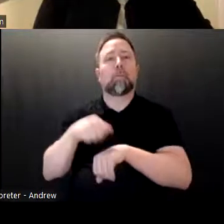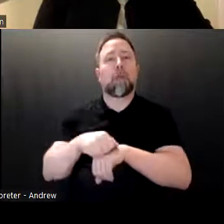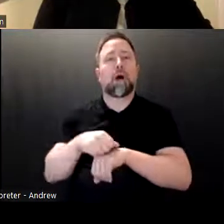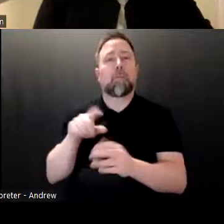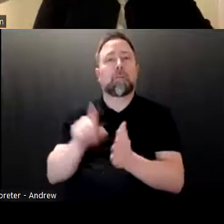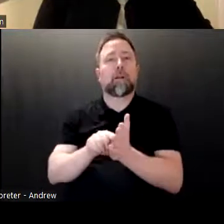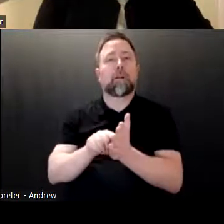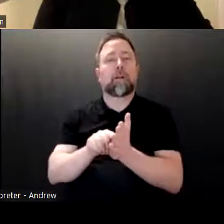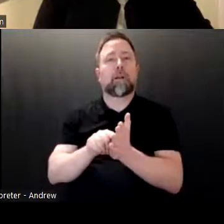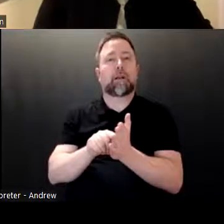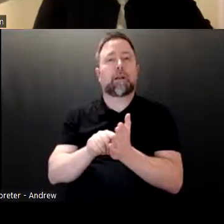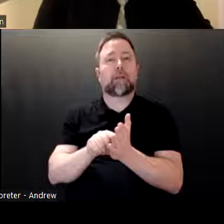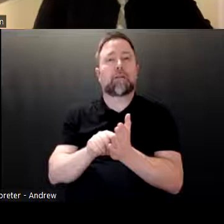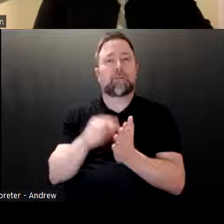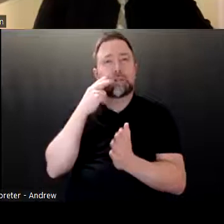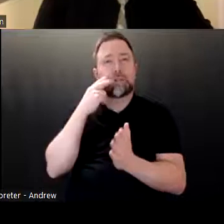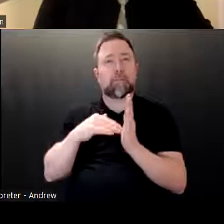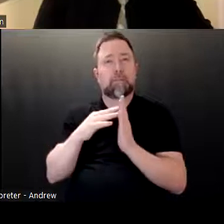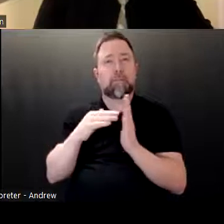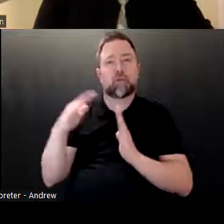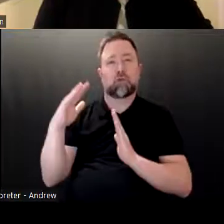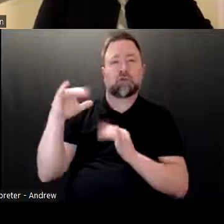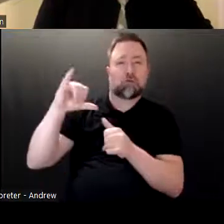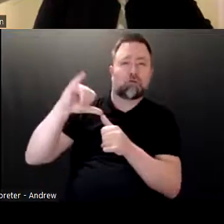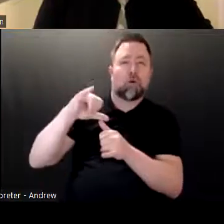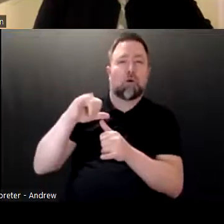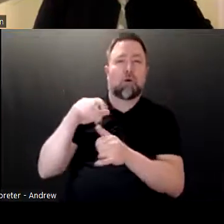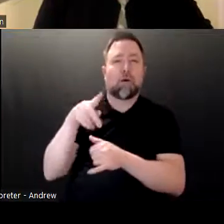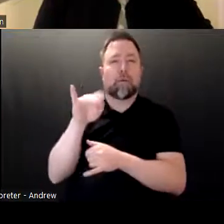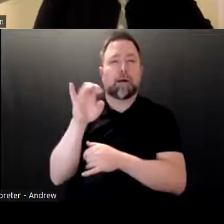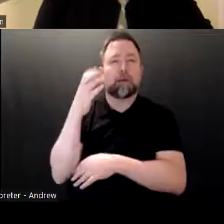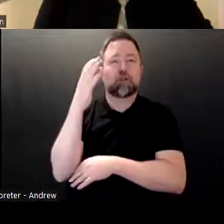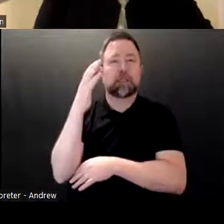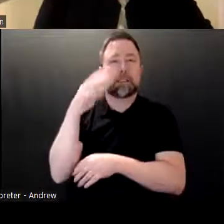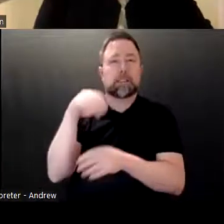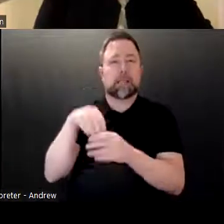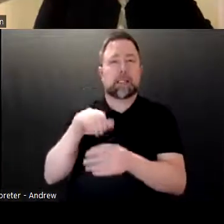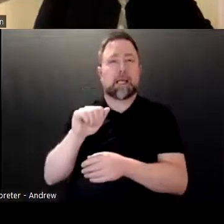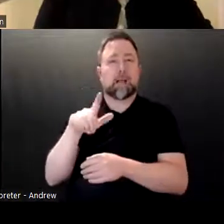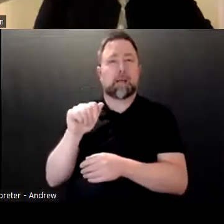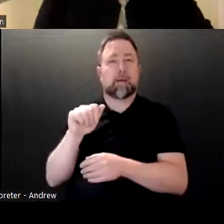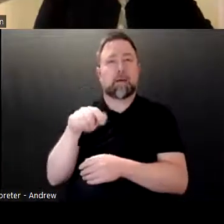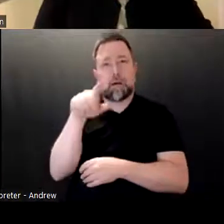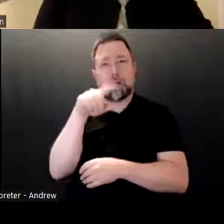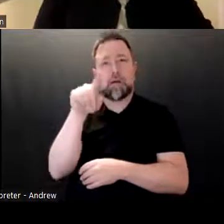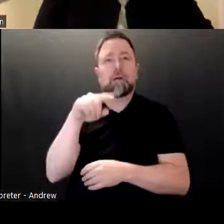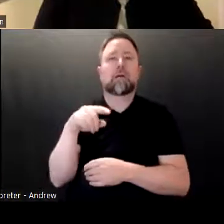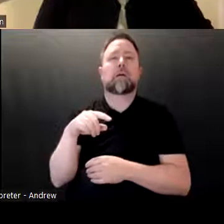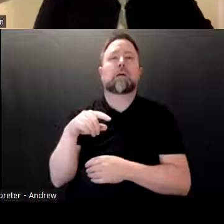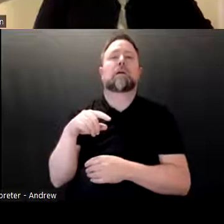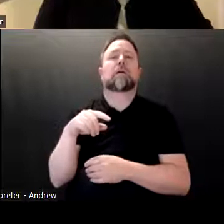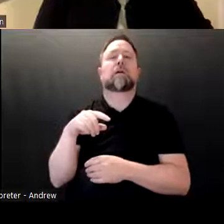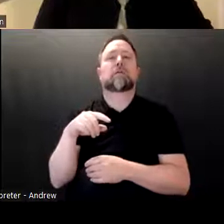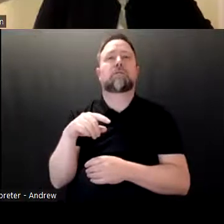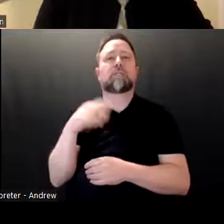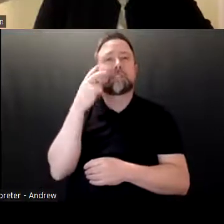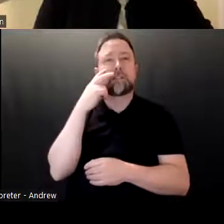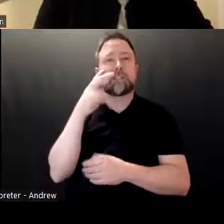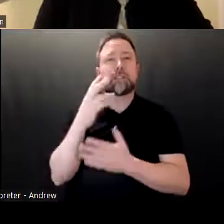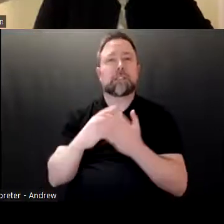and Wharton painted and was invited to exhibit his paintings there. He borrowed some woodworking tools to make